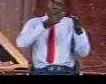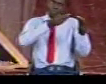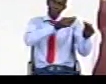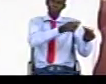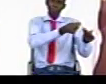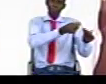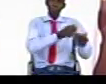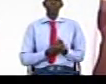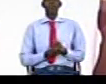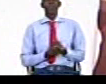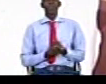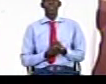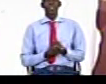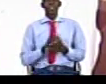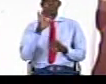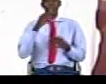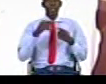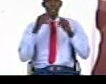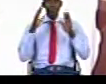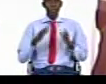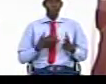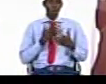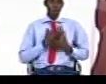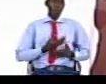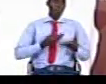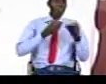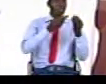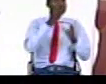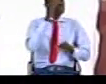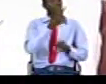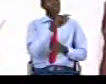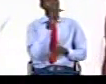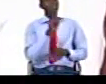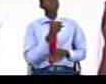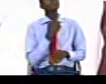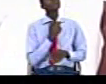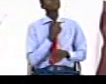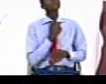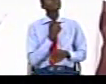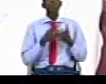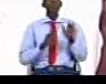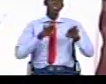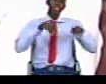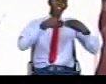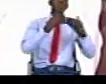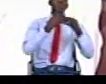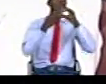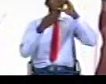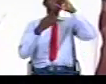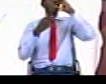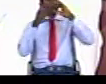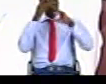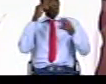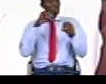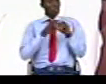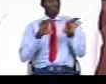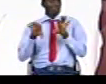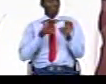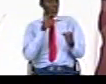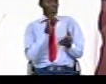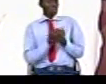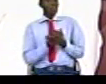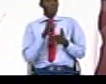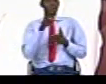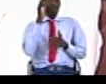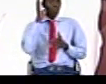hunger, feed him. If he thirst, give him drink. For in doing so, thou shalt heap